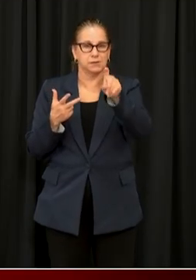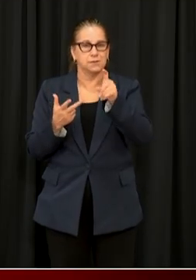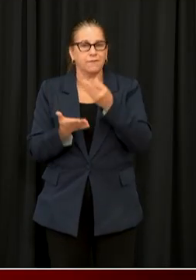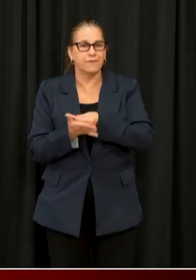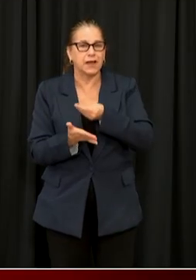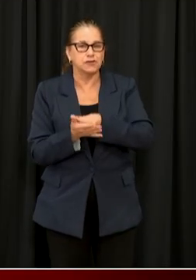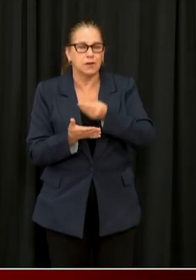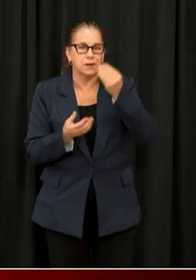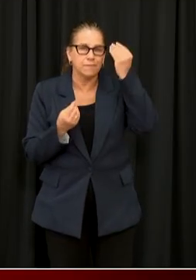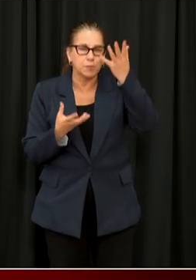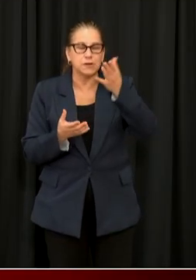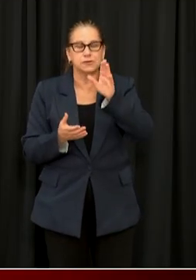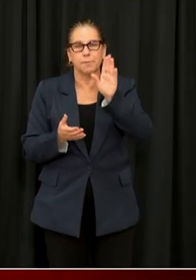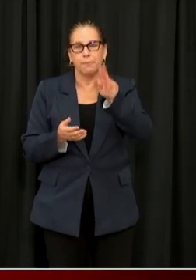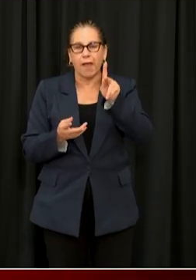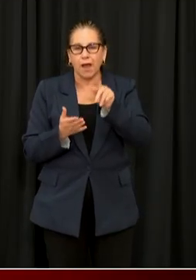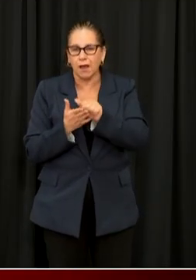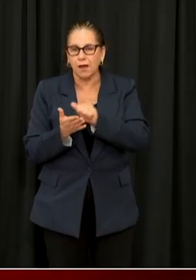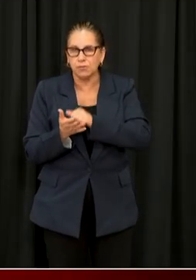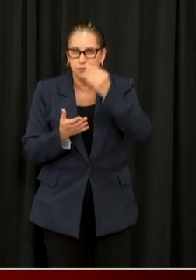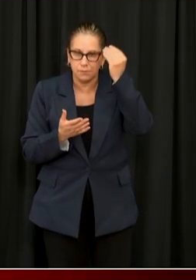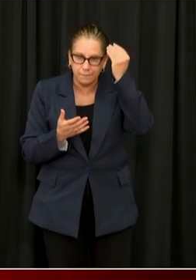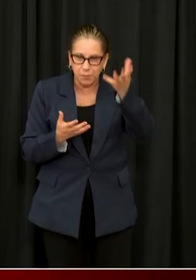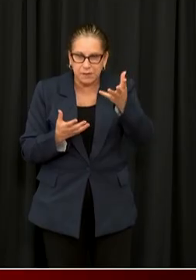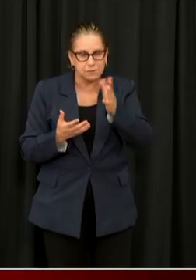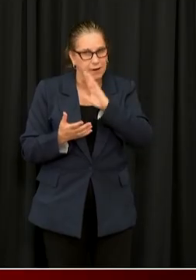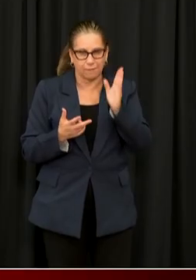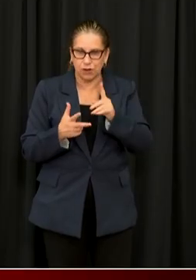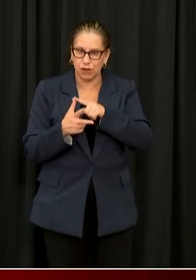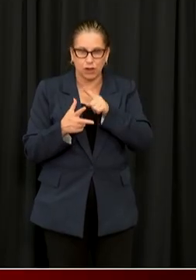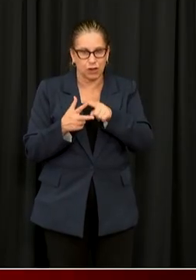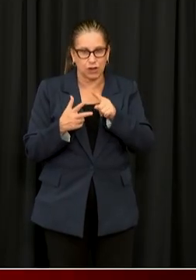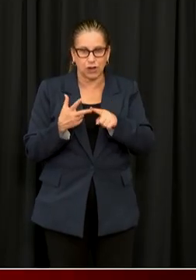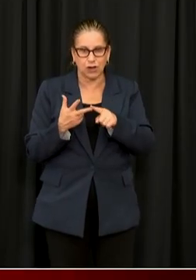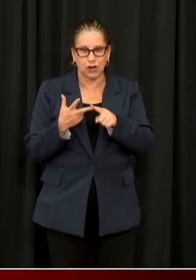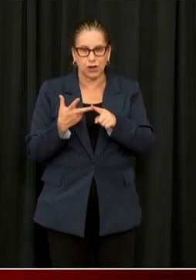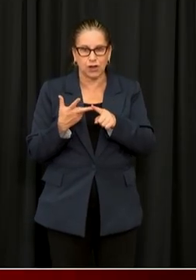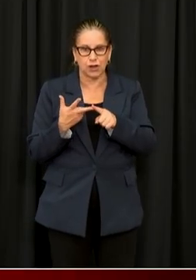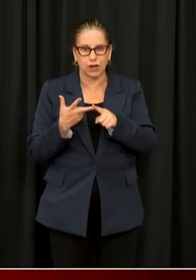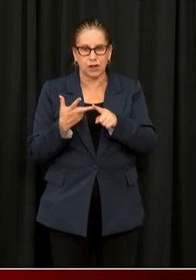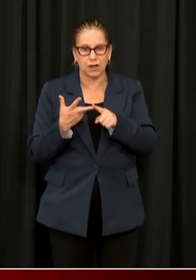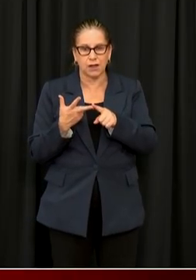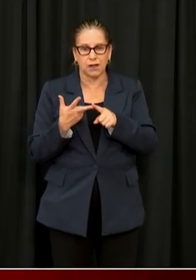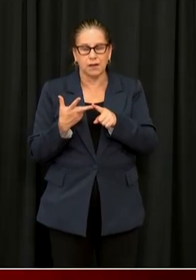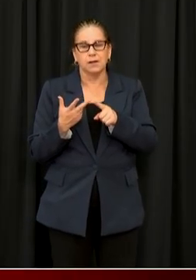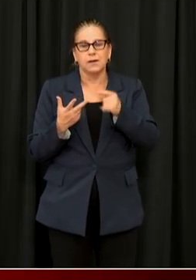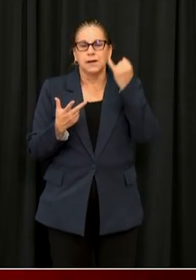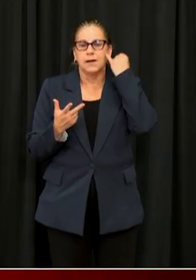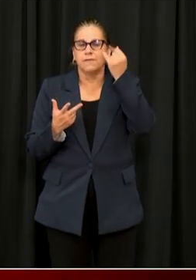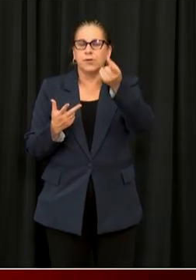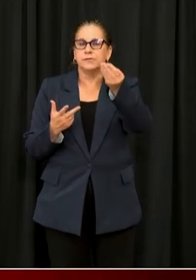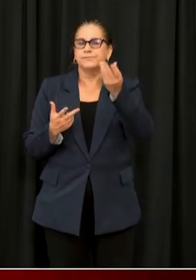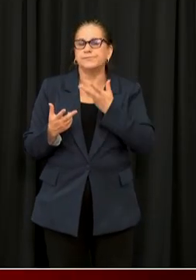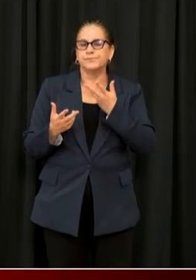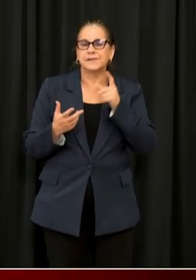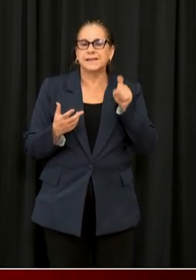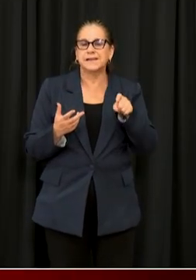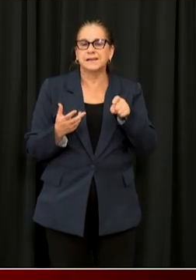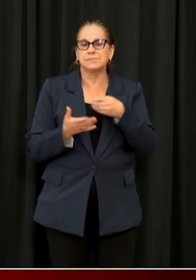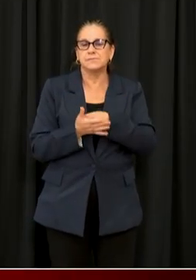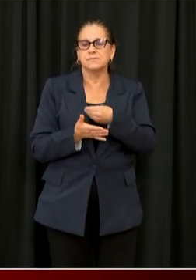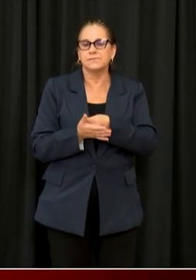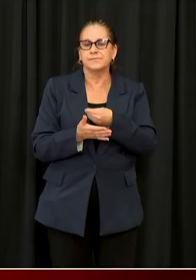card information. Even if you tell us that you need social service support or human services support, we do not take your